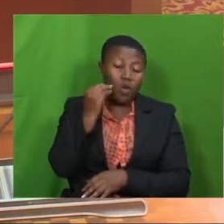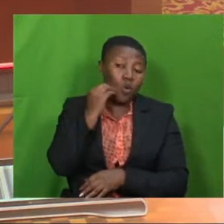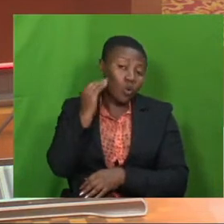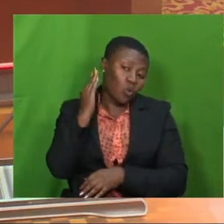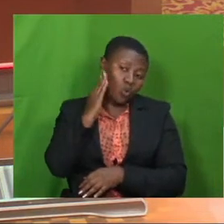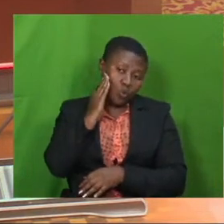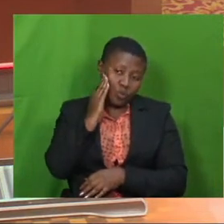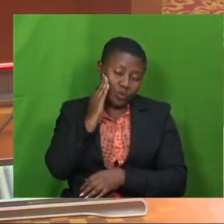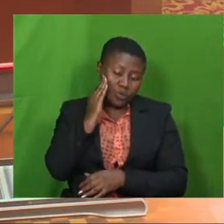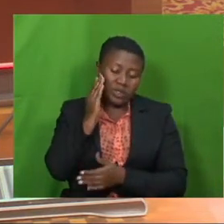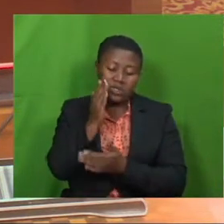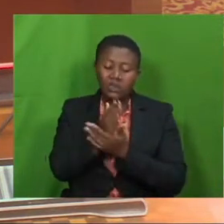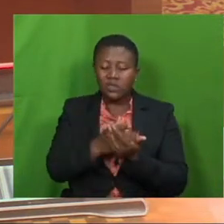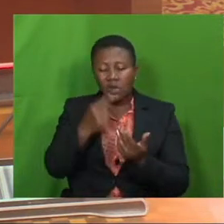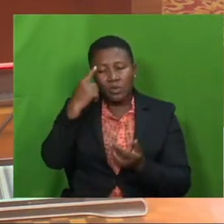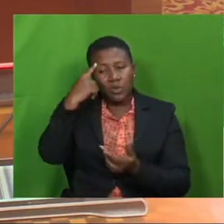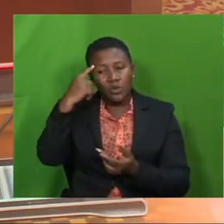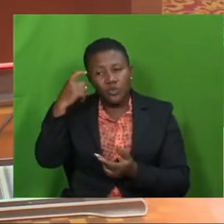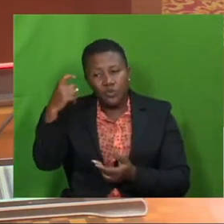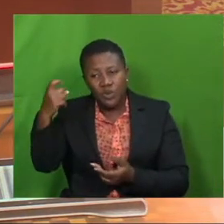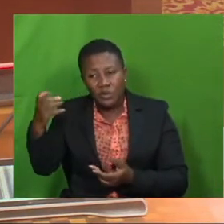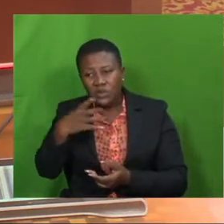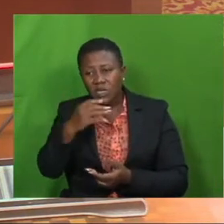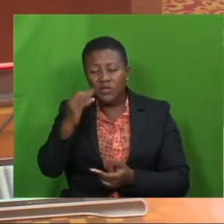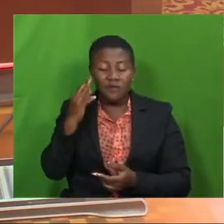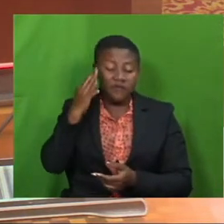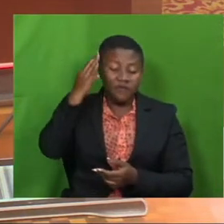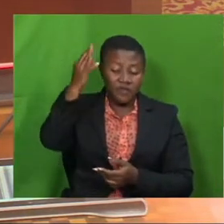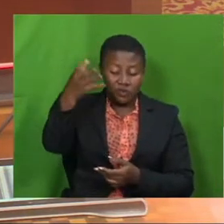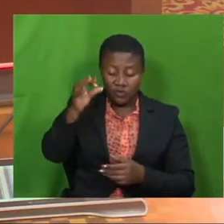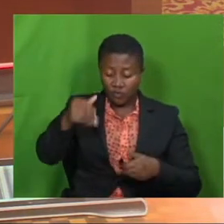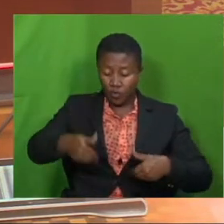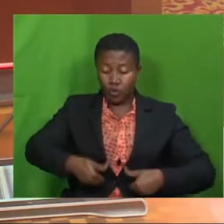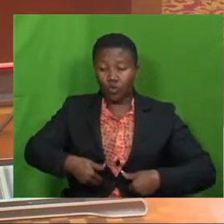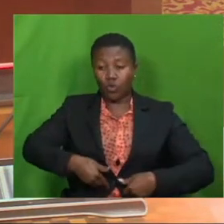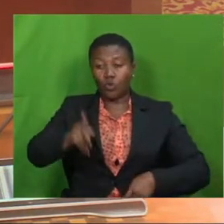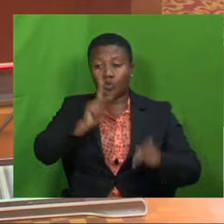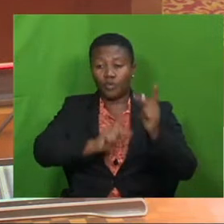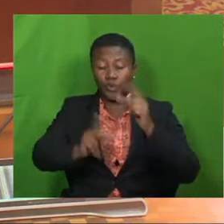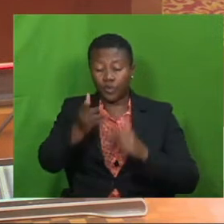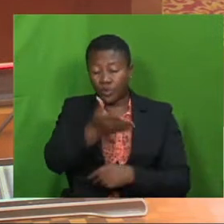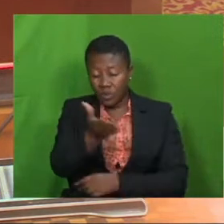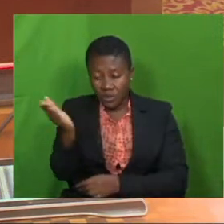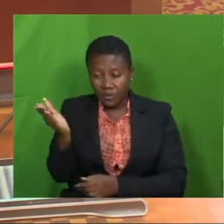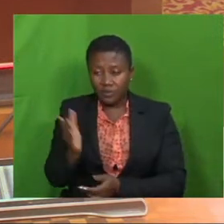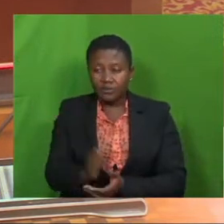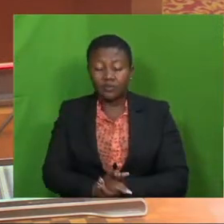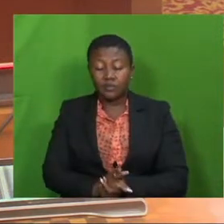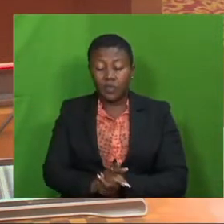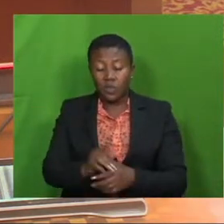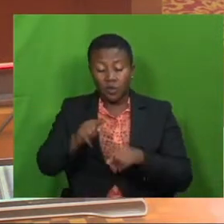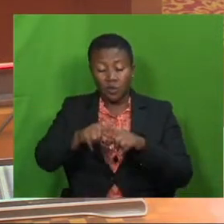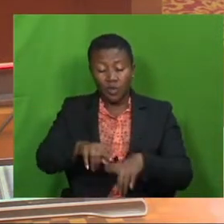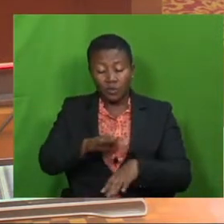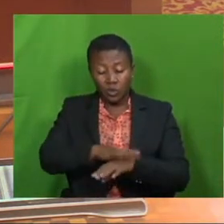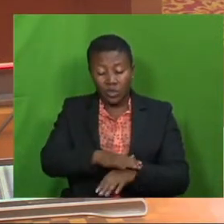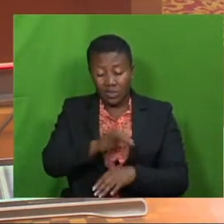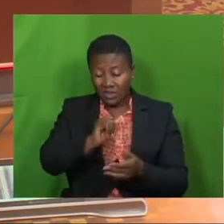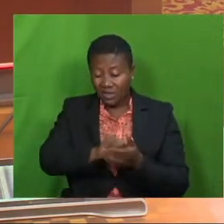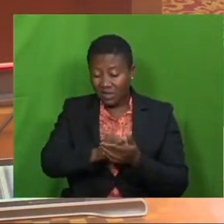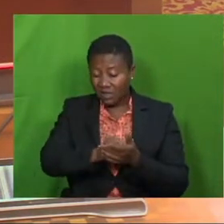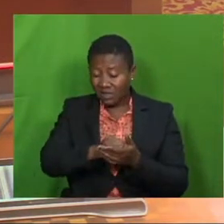the dreams and aspirations of a whole town. Subsequent to the incidents, a high-powered